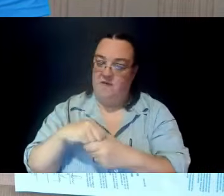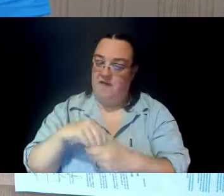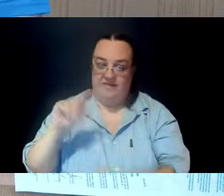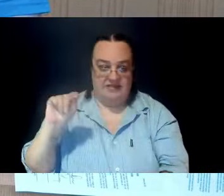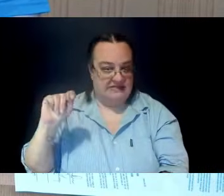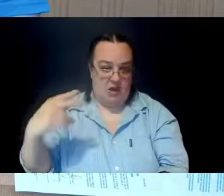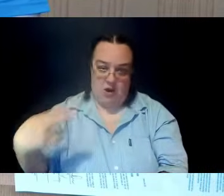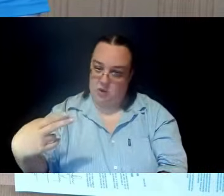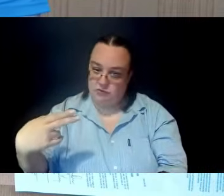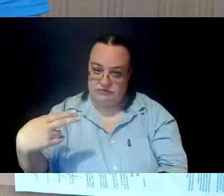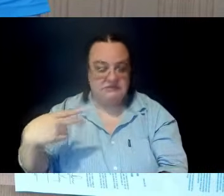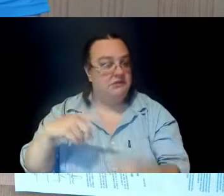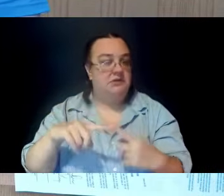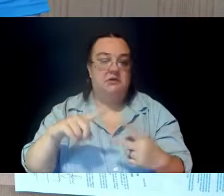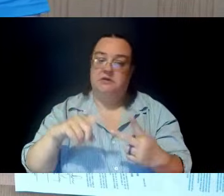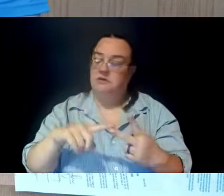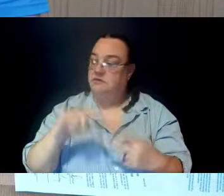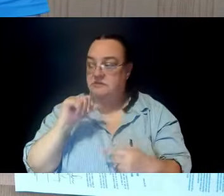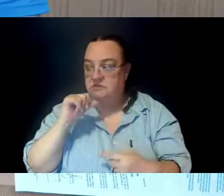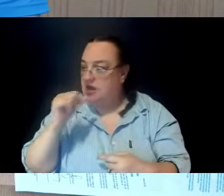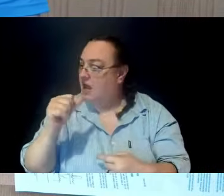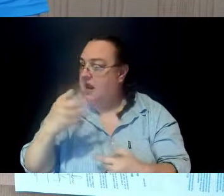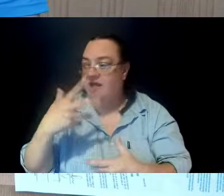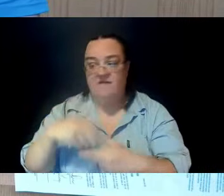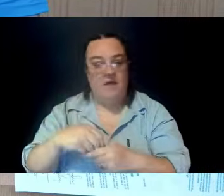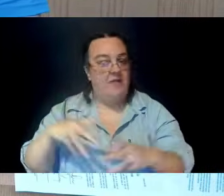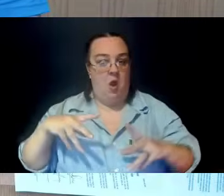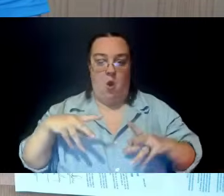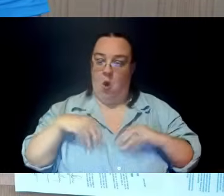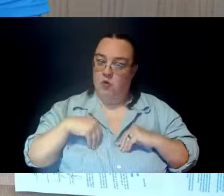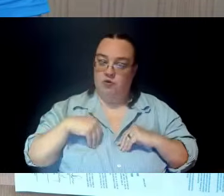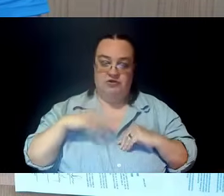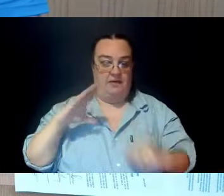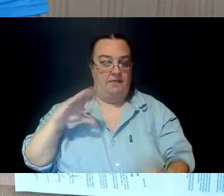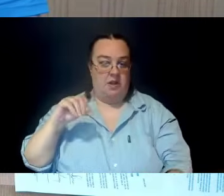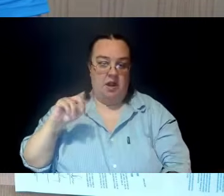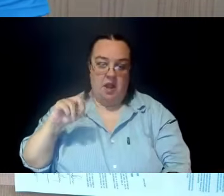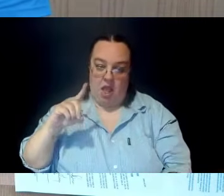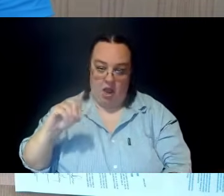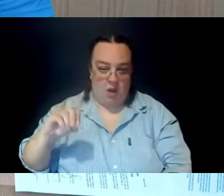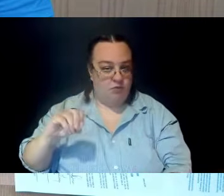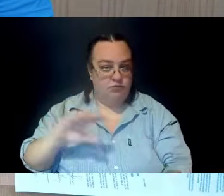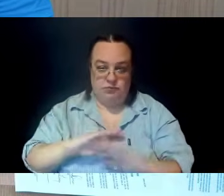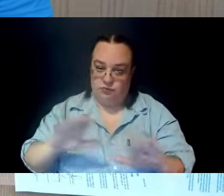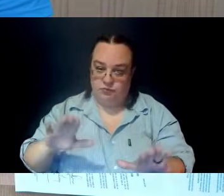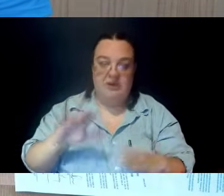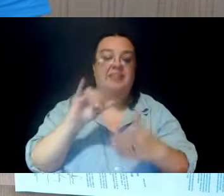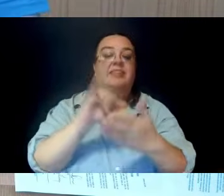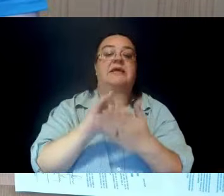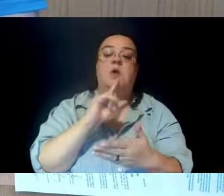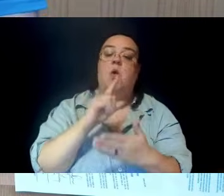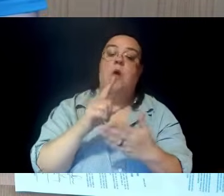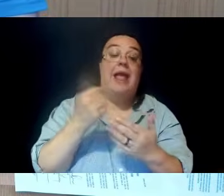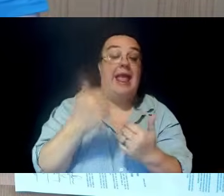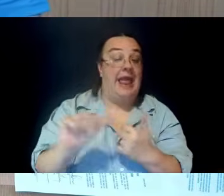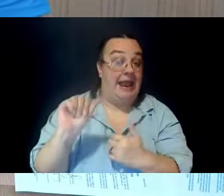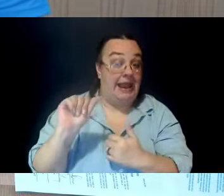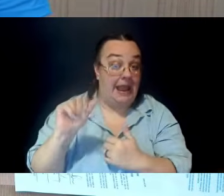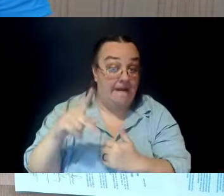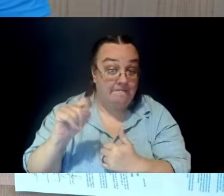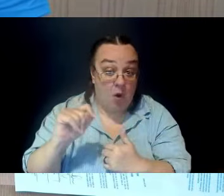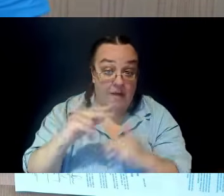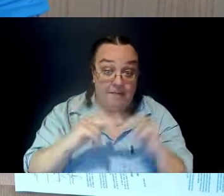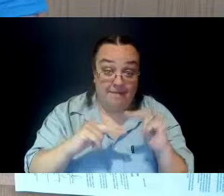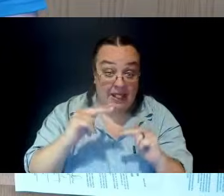This does not all involve the ownership condominiums. This is any apartment building that might be built,